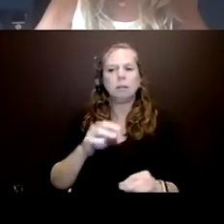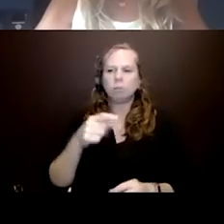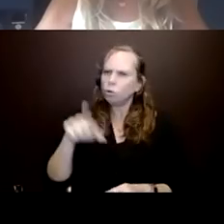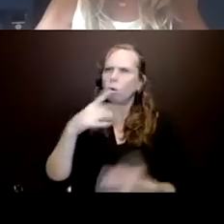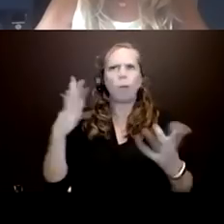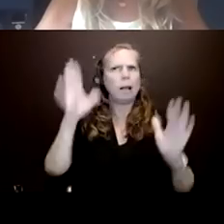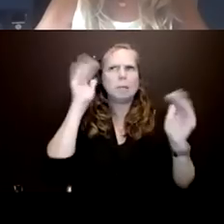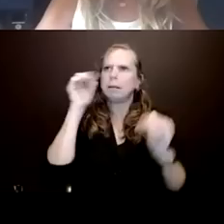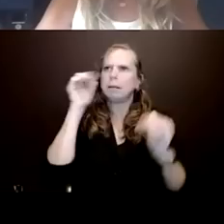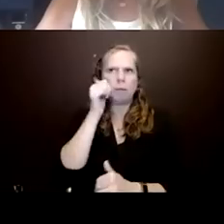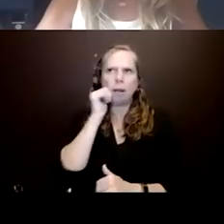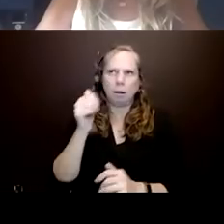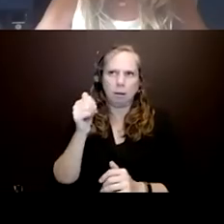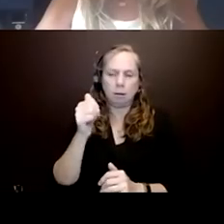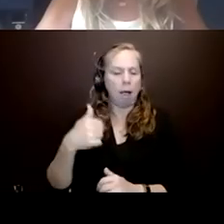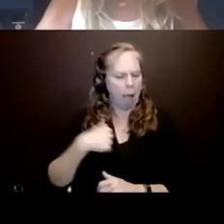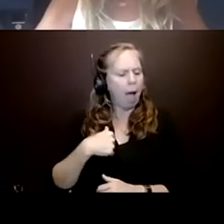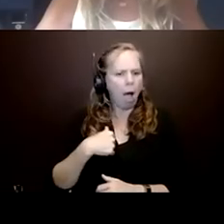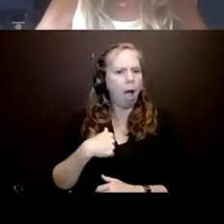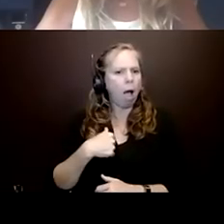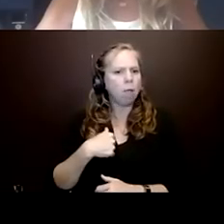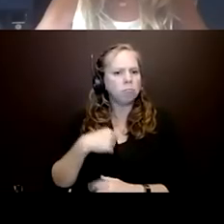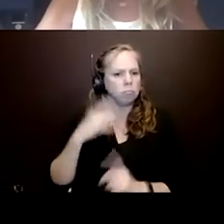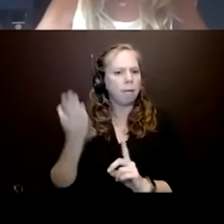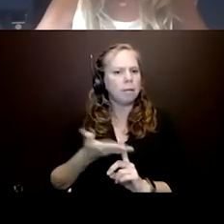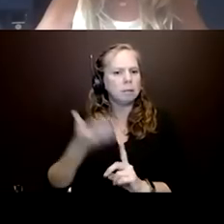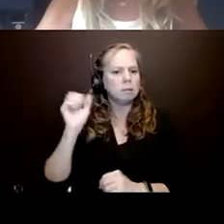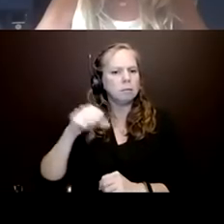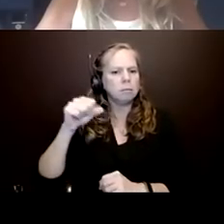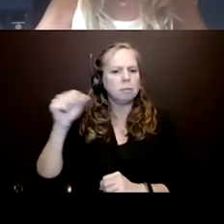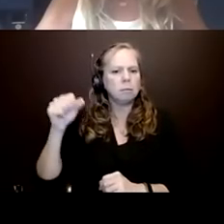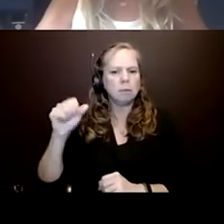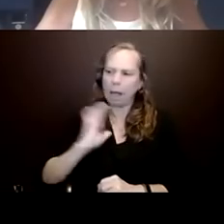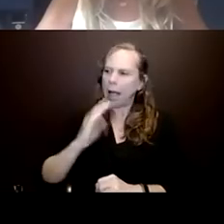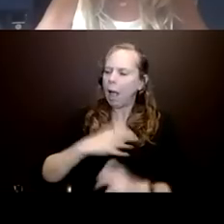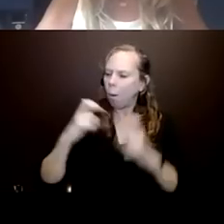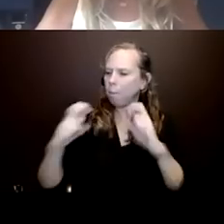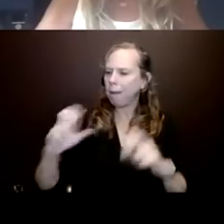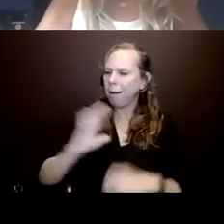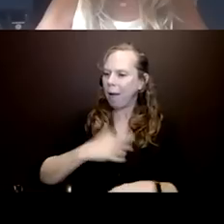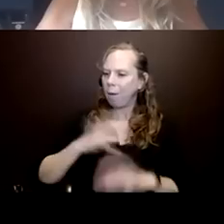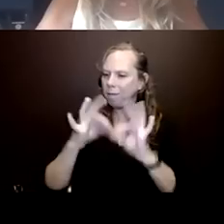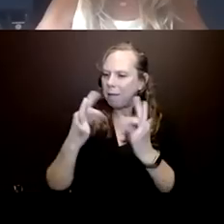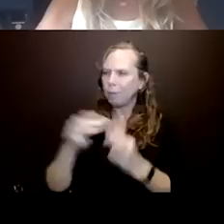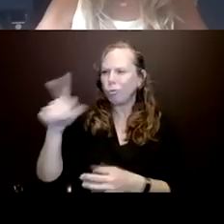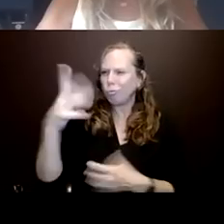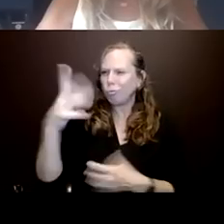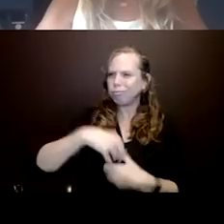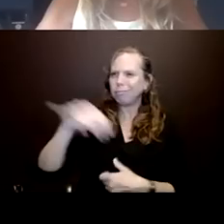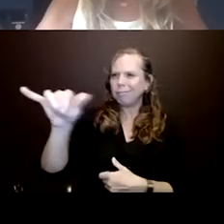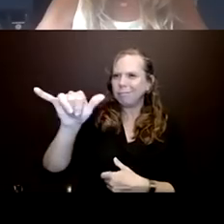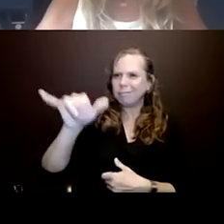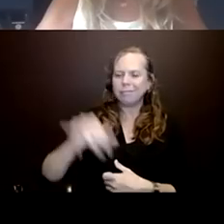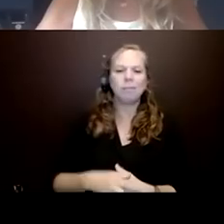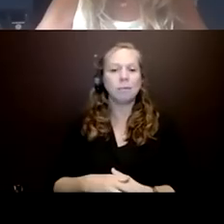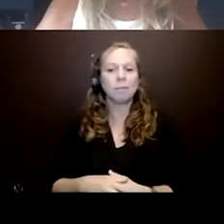I'm more convinced because of the panel I just saw. That's our panel, that's our family, and you're part of that as well. So with that,